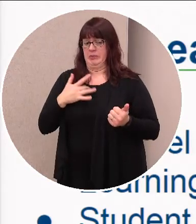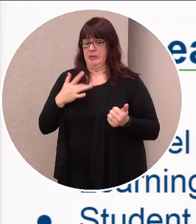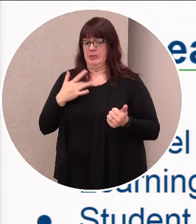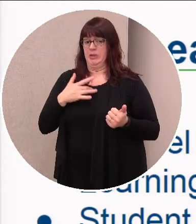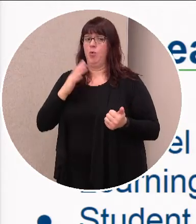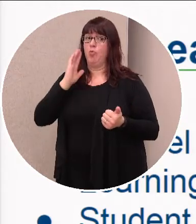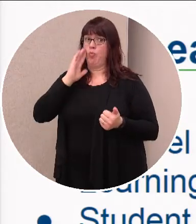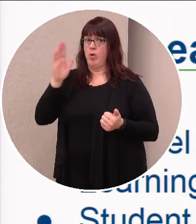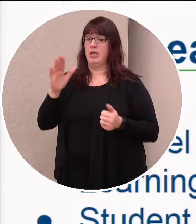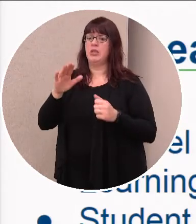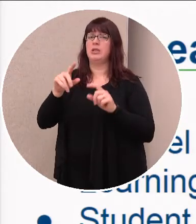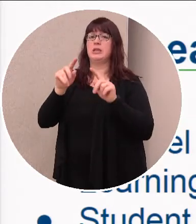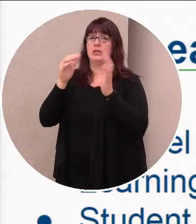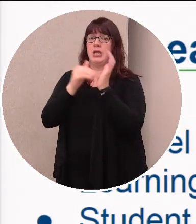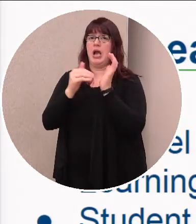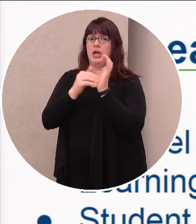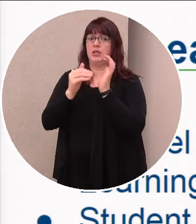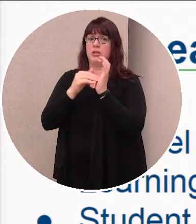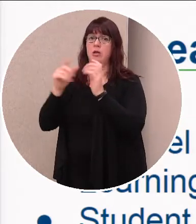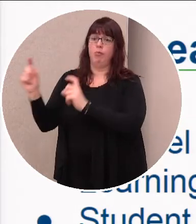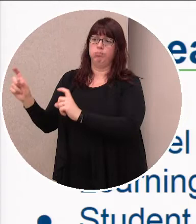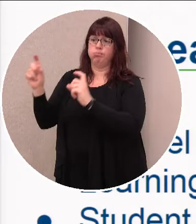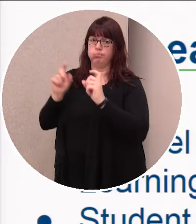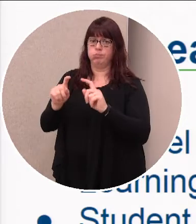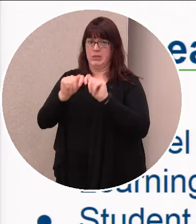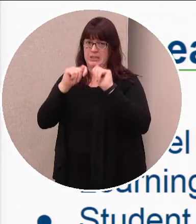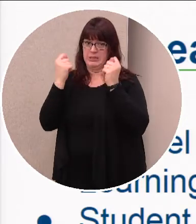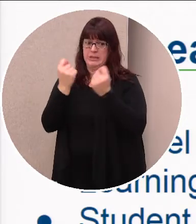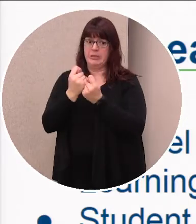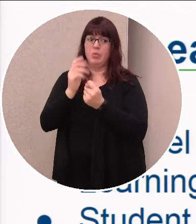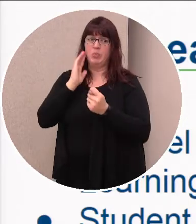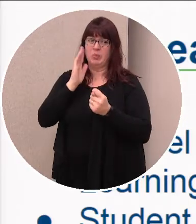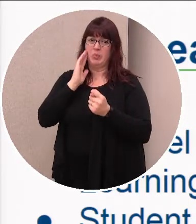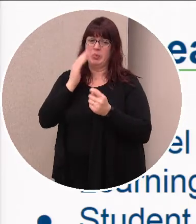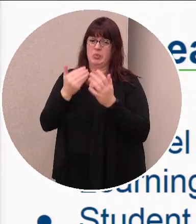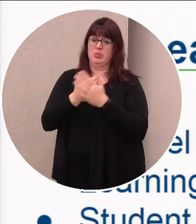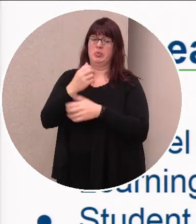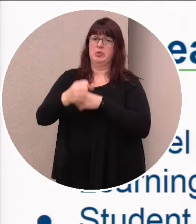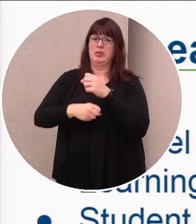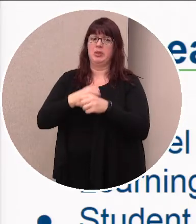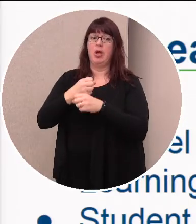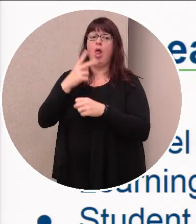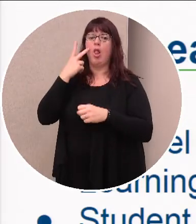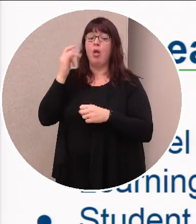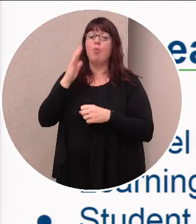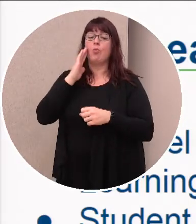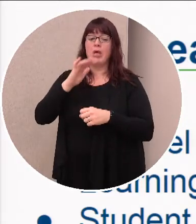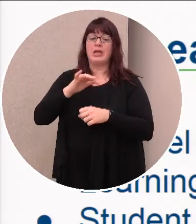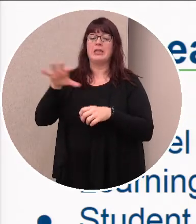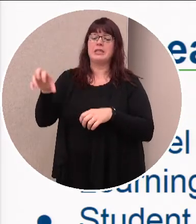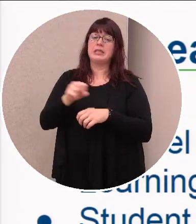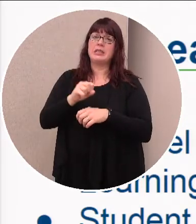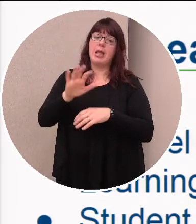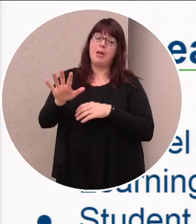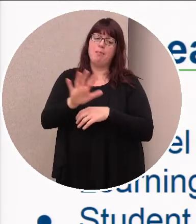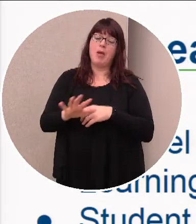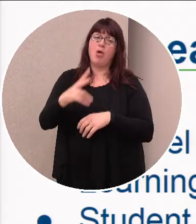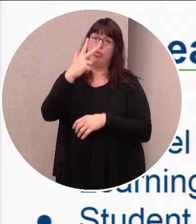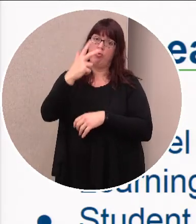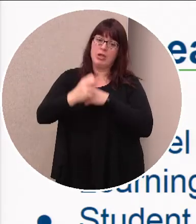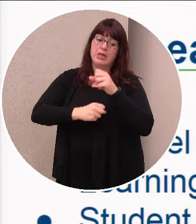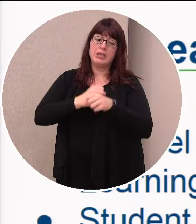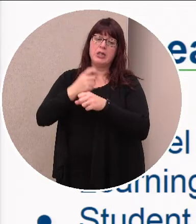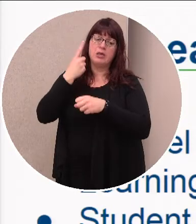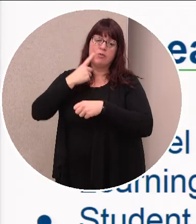Fullen probably in the new year. We're looking at a 3-year rollout. And it'll